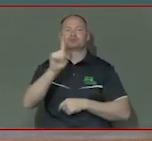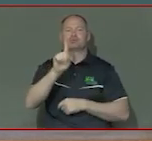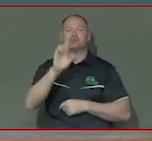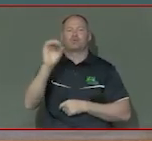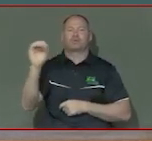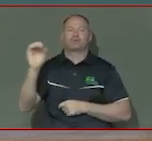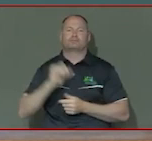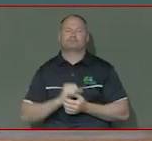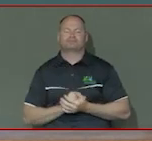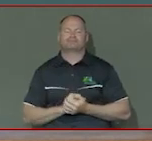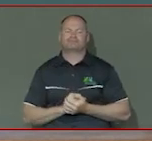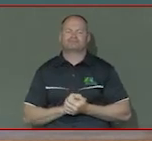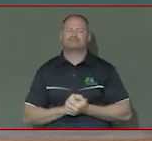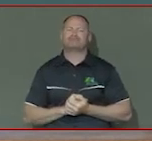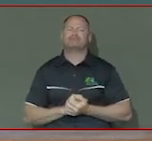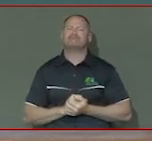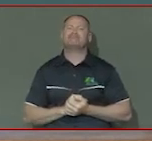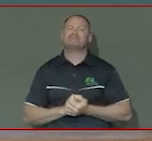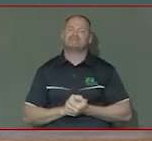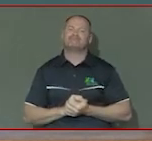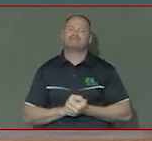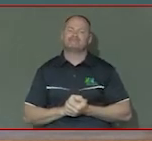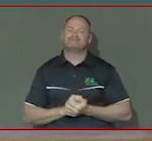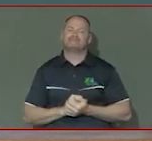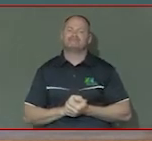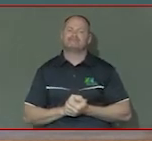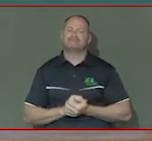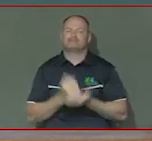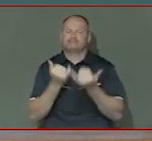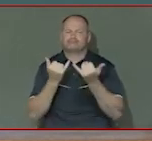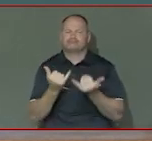happen now is they will say to you,